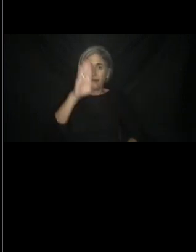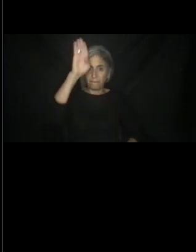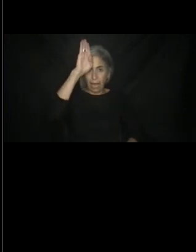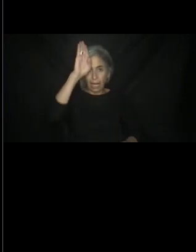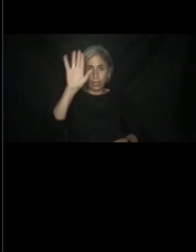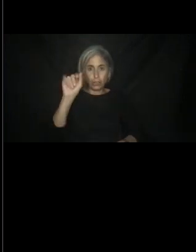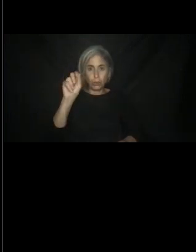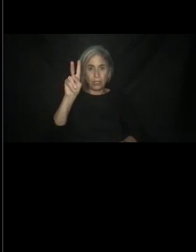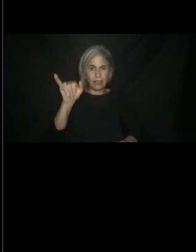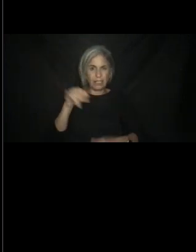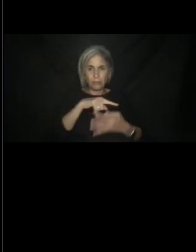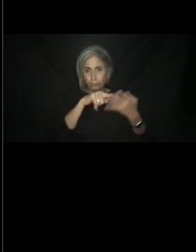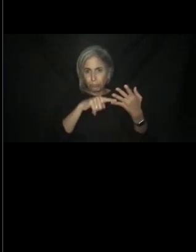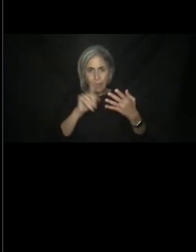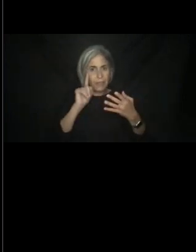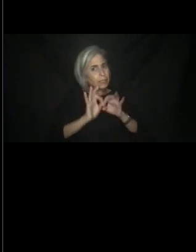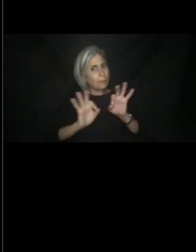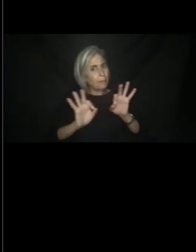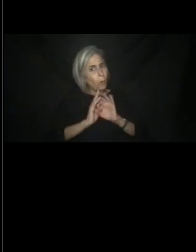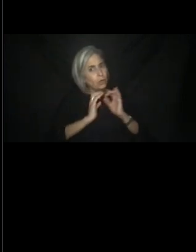so forth. So I think that's important as well.